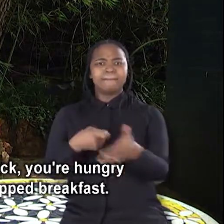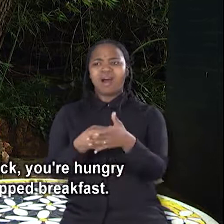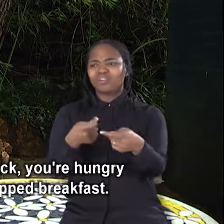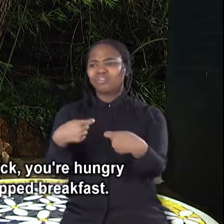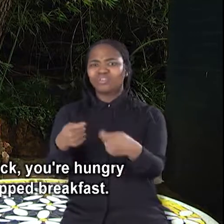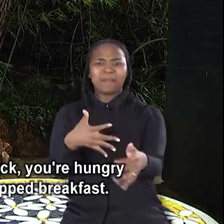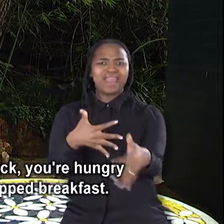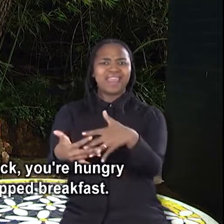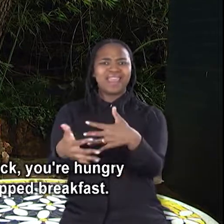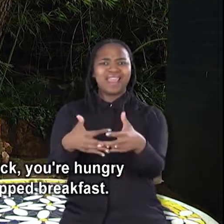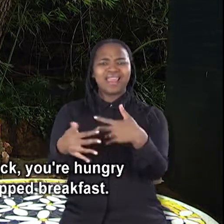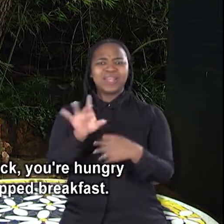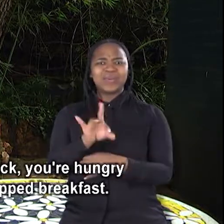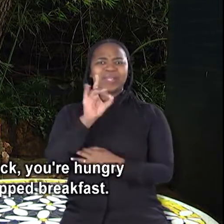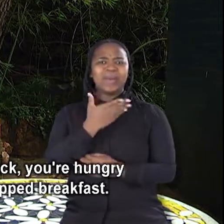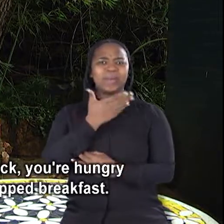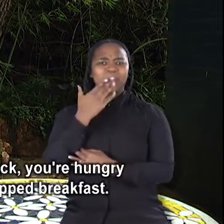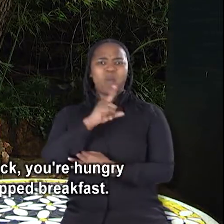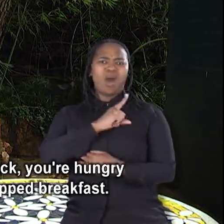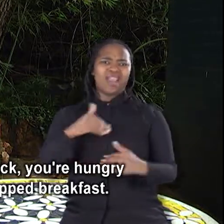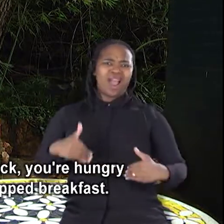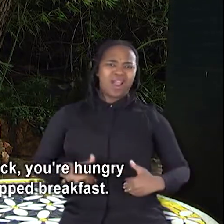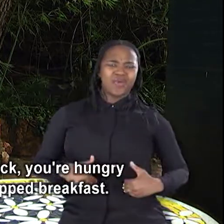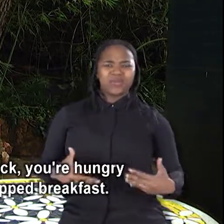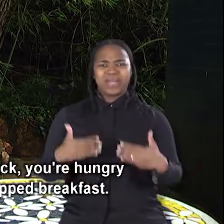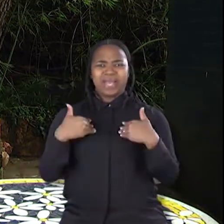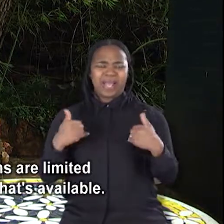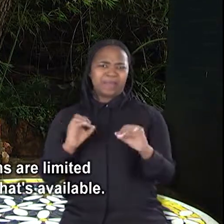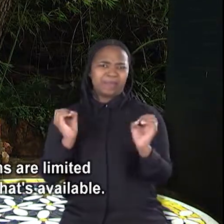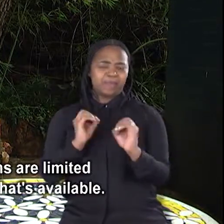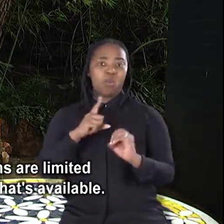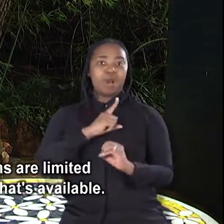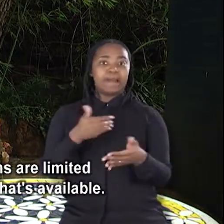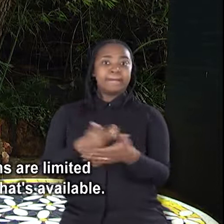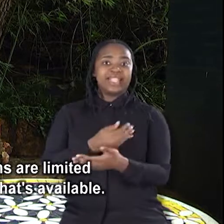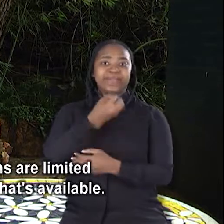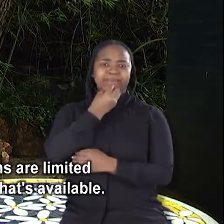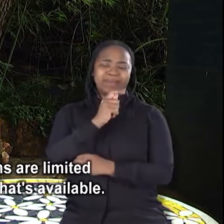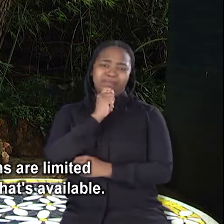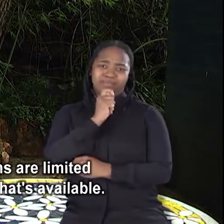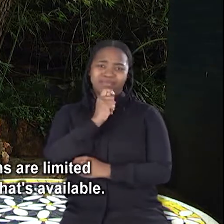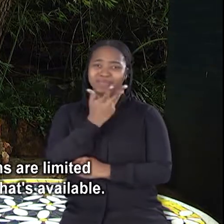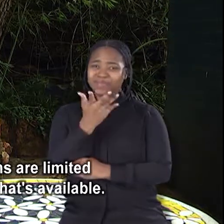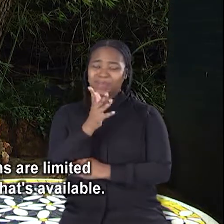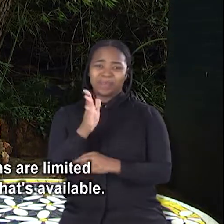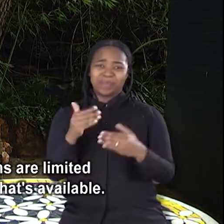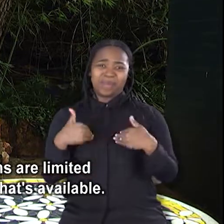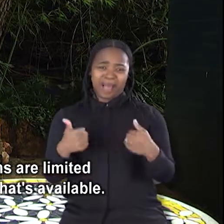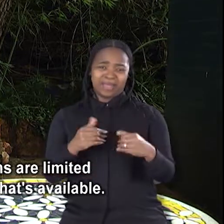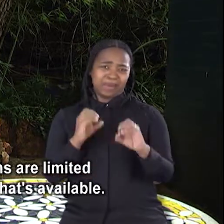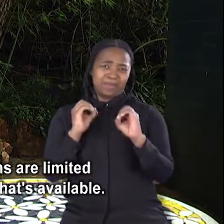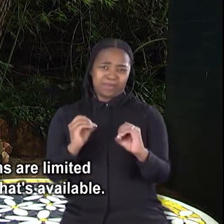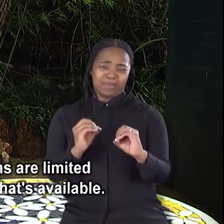snack on something Or you start getting hungry Or you've maybe skipped breakfast Then your options are very limited In